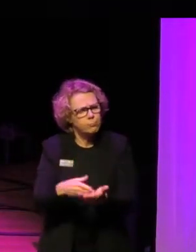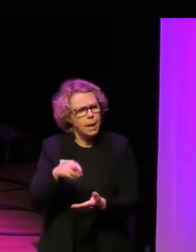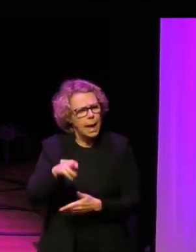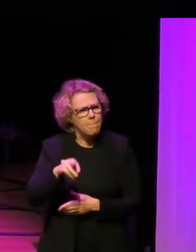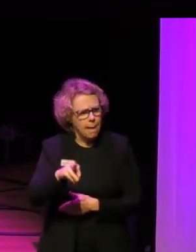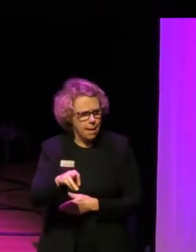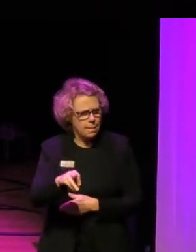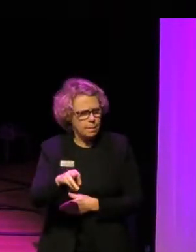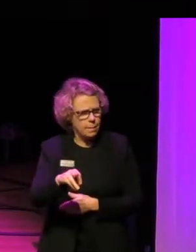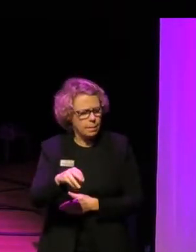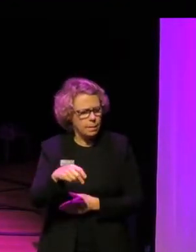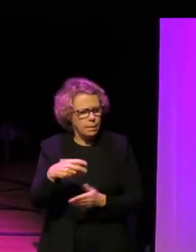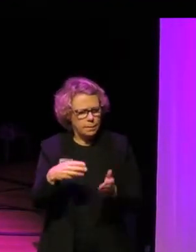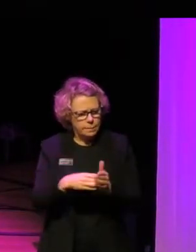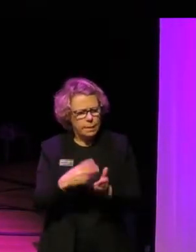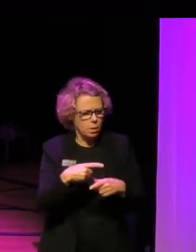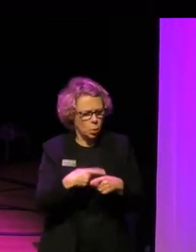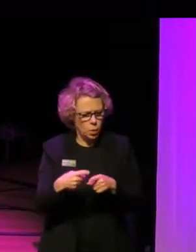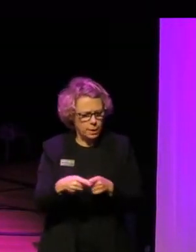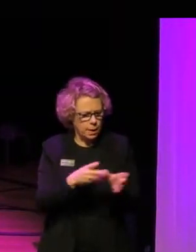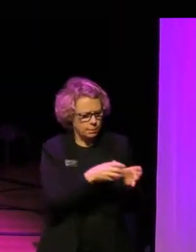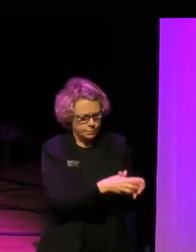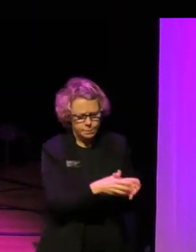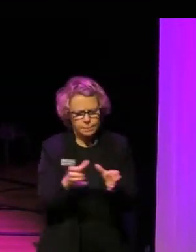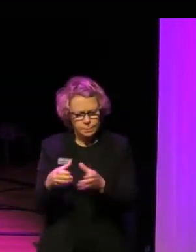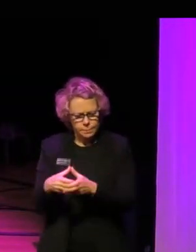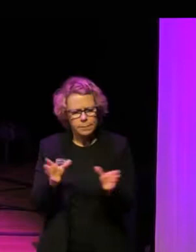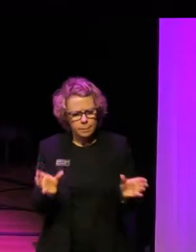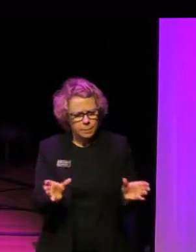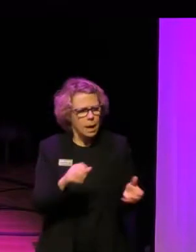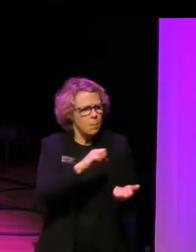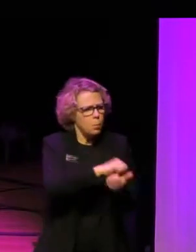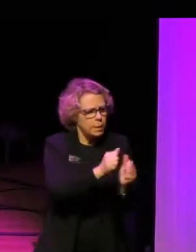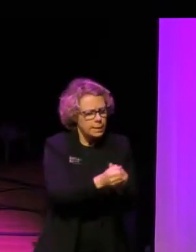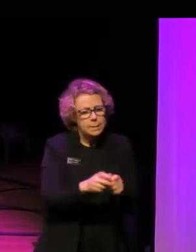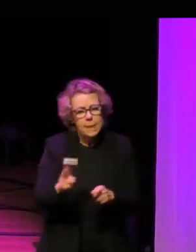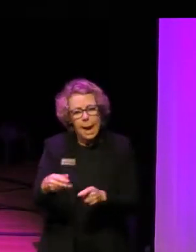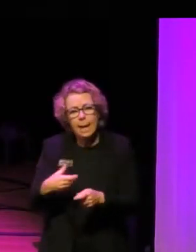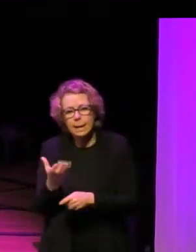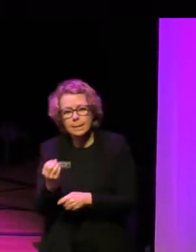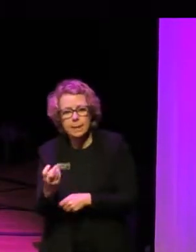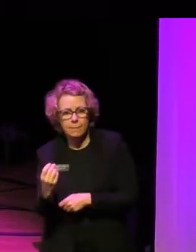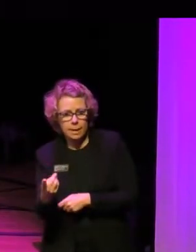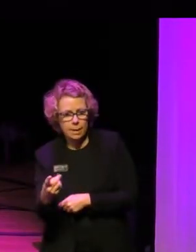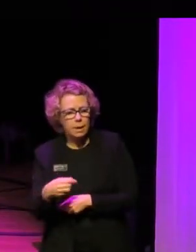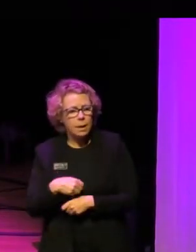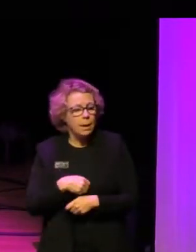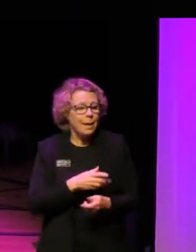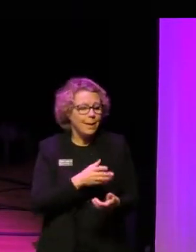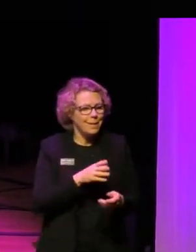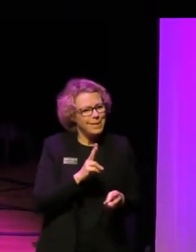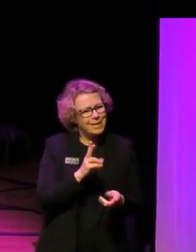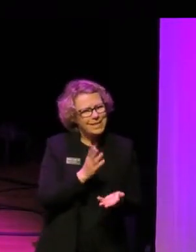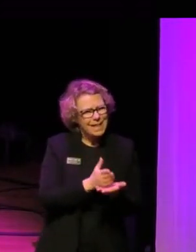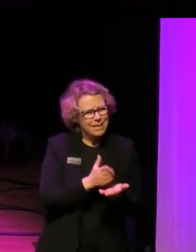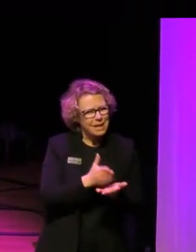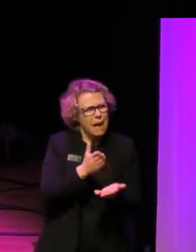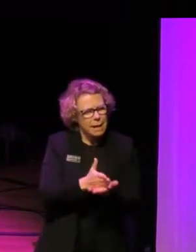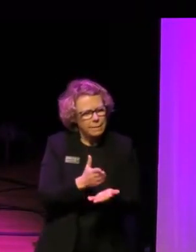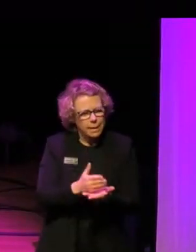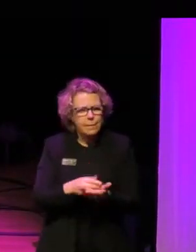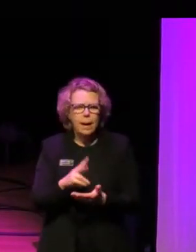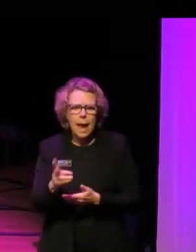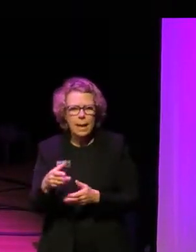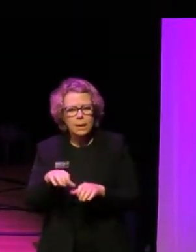two sets, the civil and political rights that were said to be real rights and enforceable rights, and